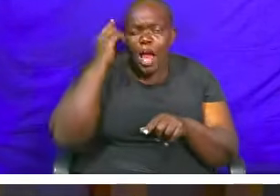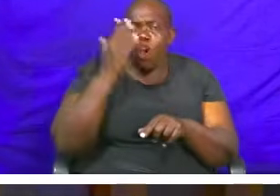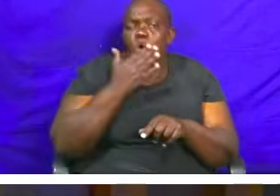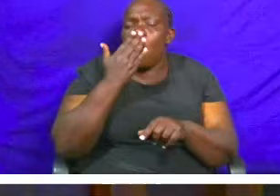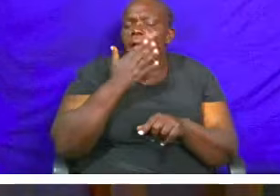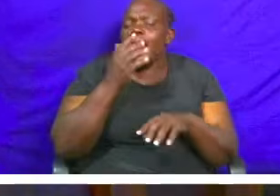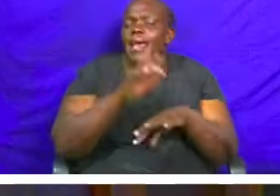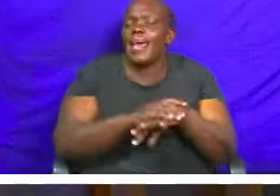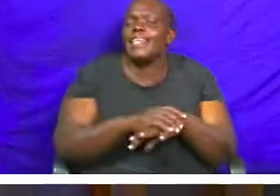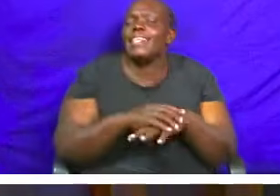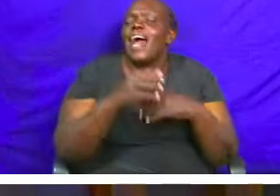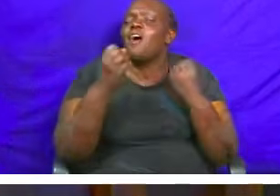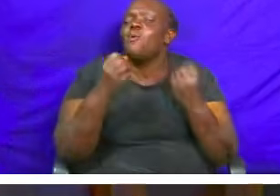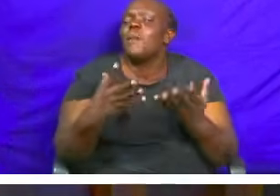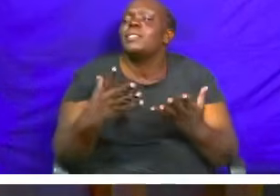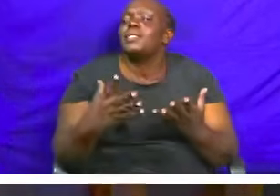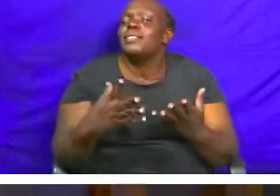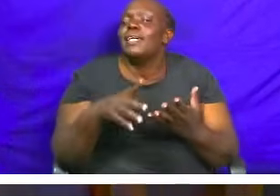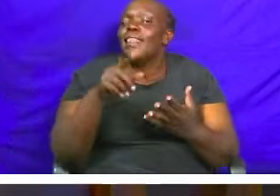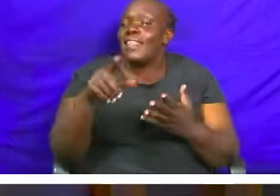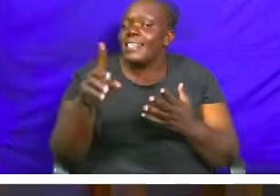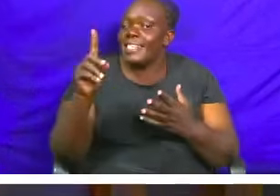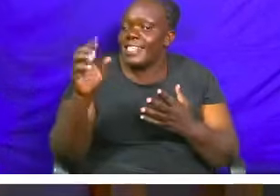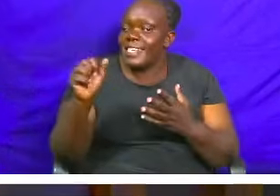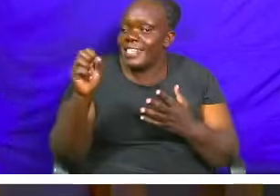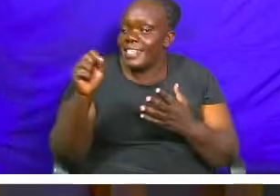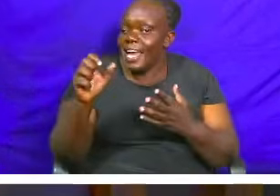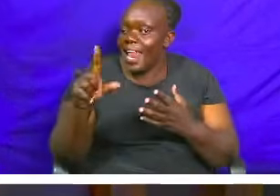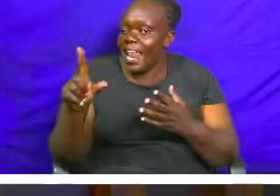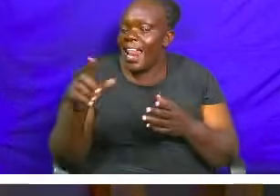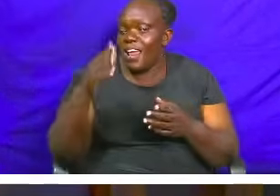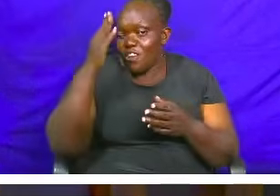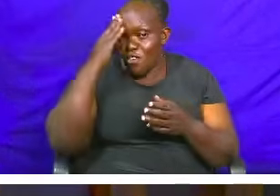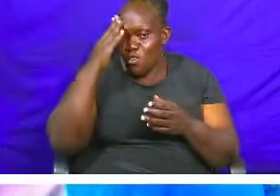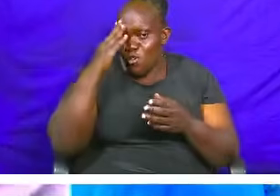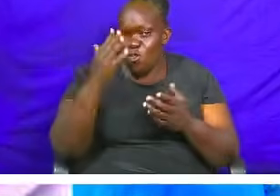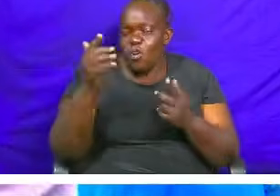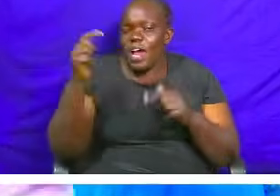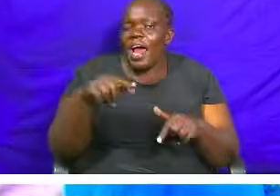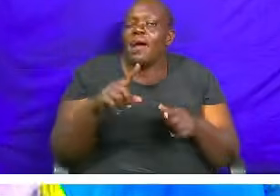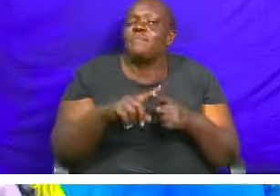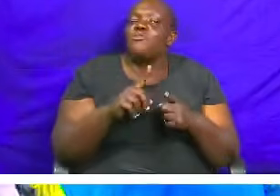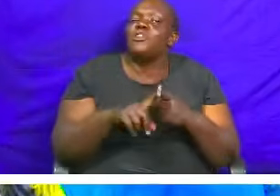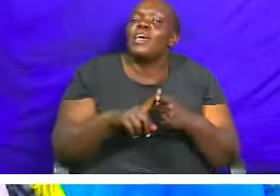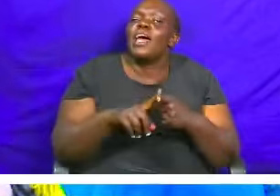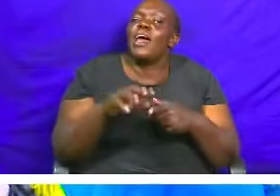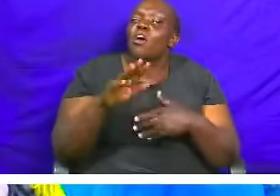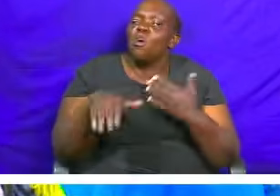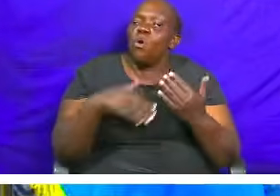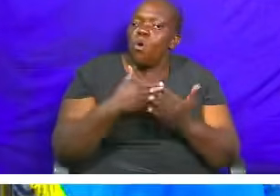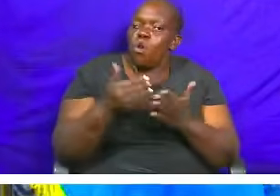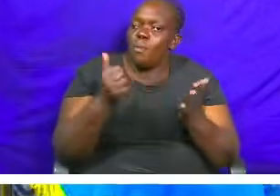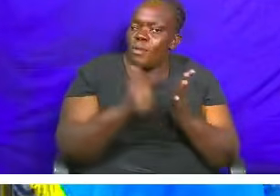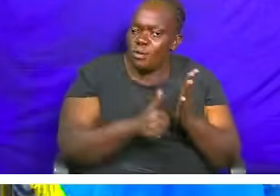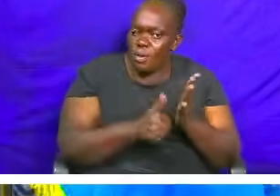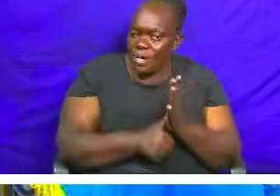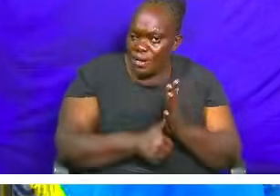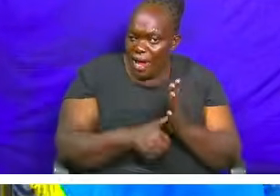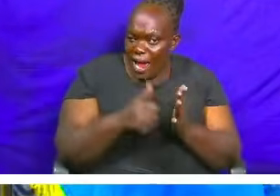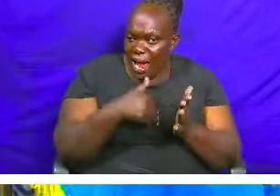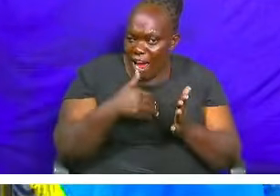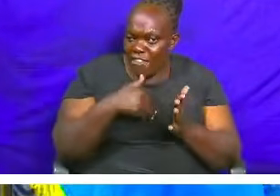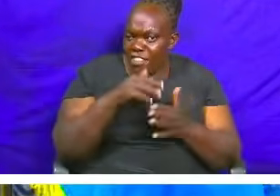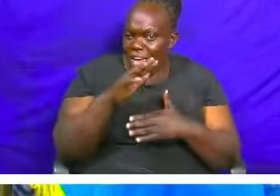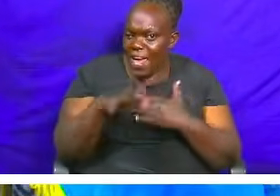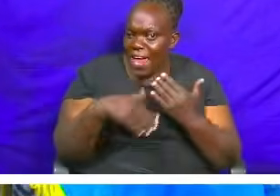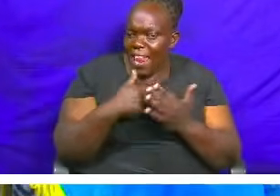to determine how much of diesel we'll get and all that, so that you now, can do that. Let's come now to the real issue here. We have the whole issue